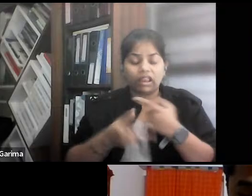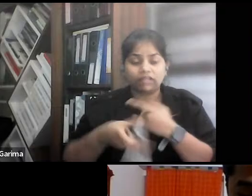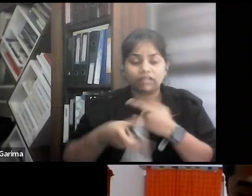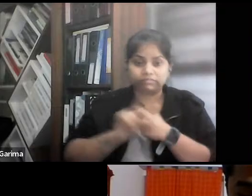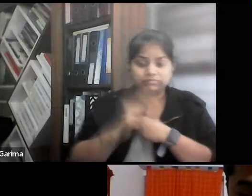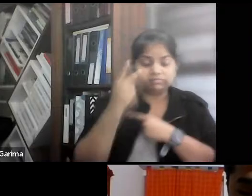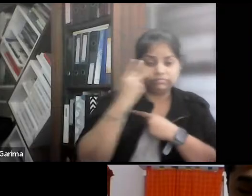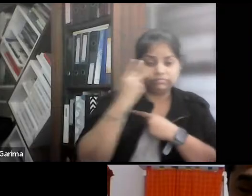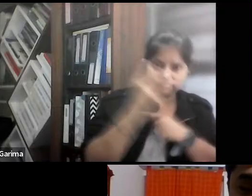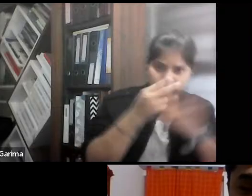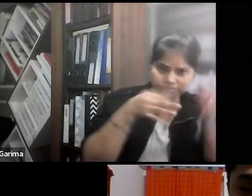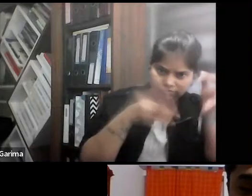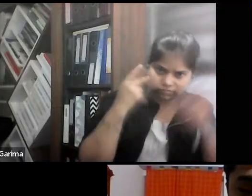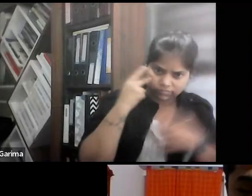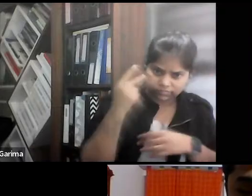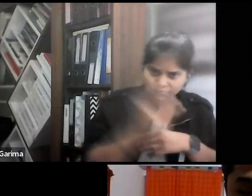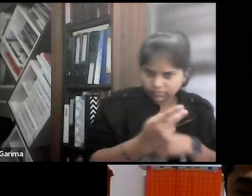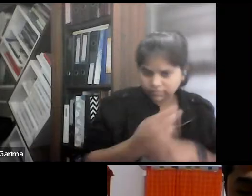Thank you. Yeah.